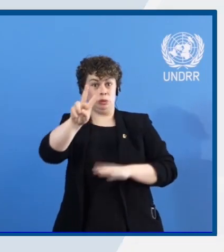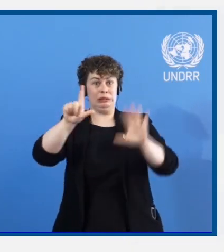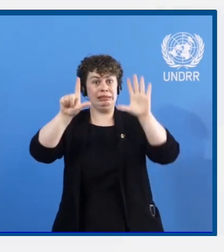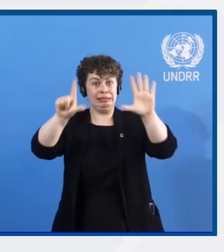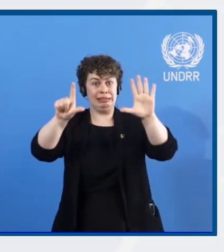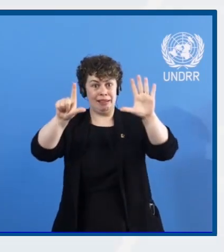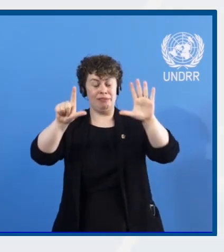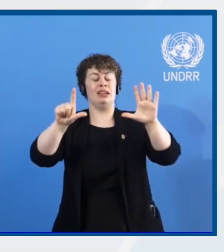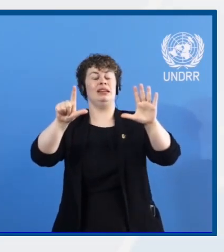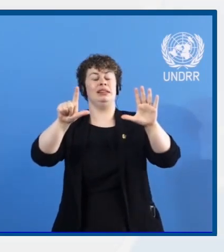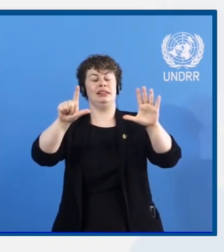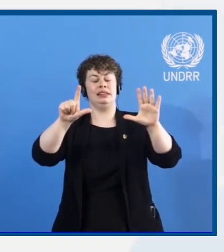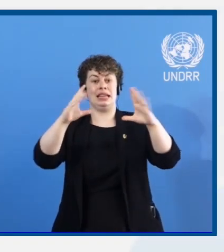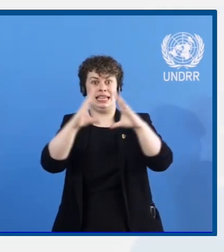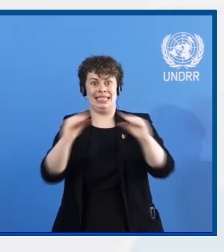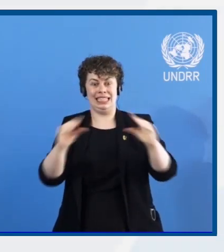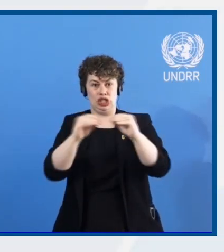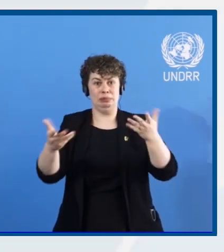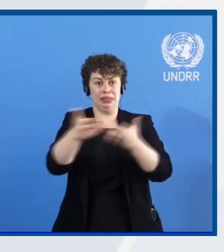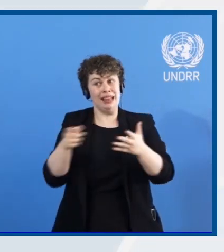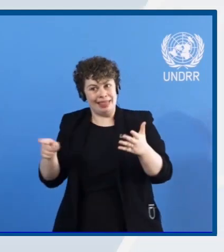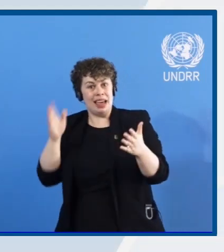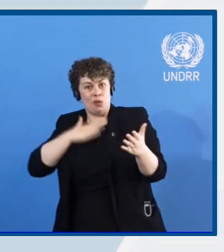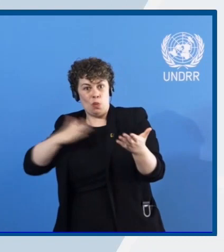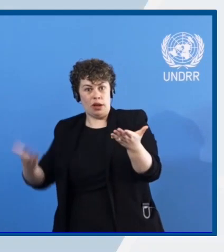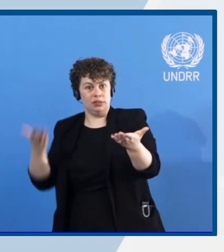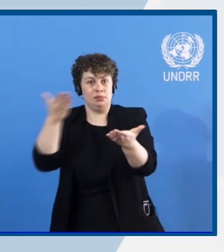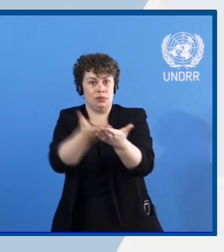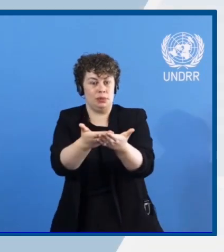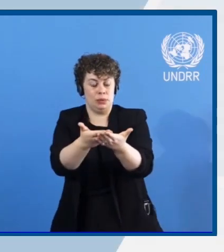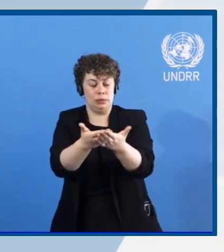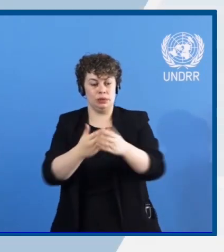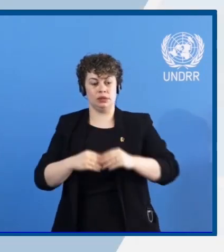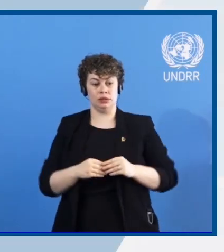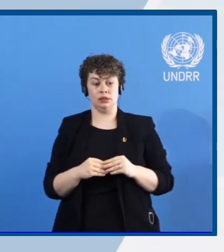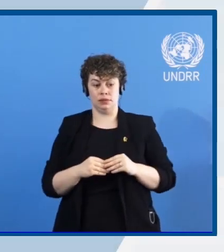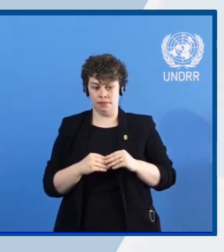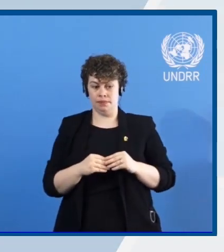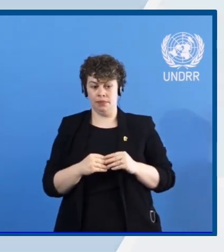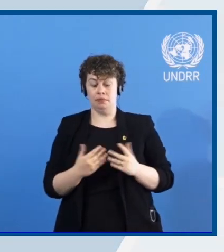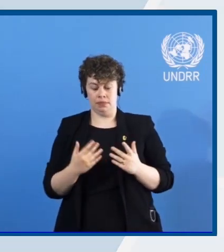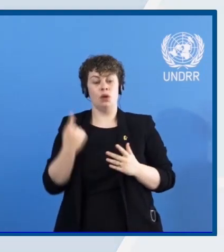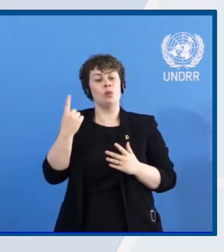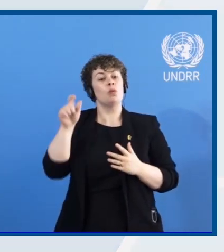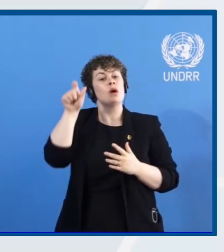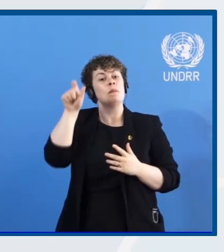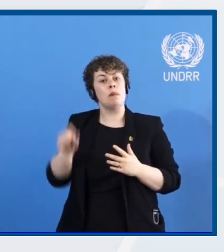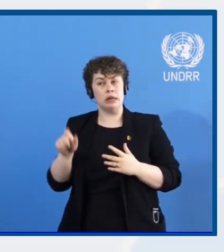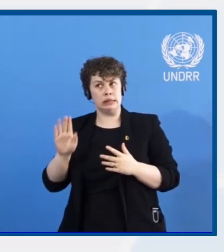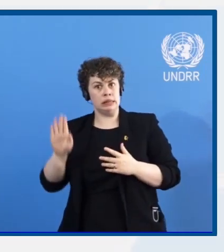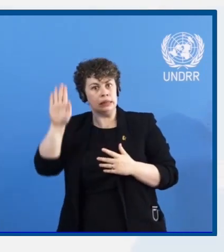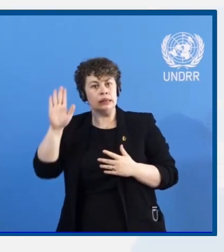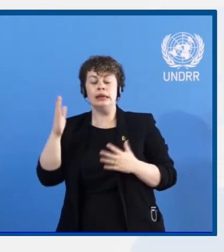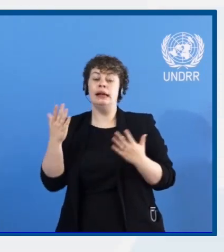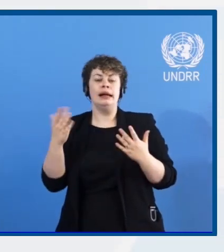swaps. And we hope that something, I know that currently in Capo Verde, there is an attempt of this. There are countries, including